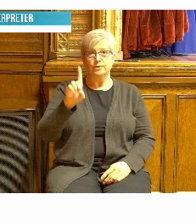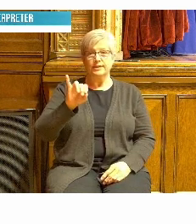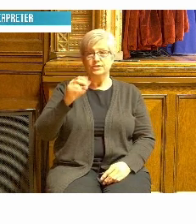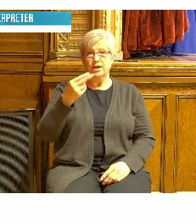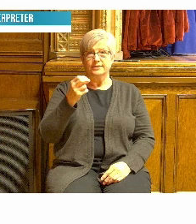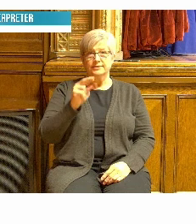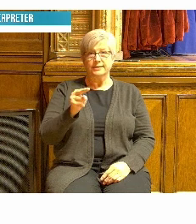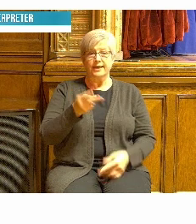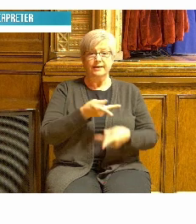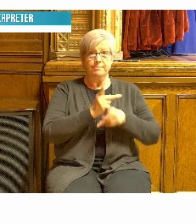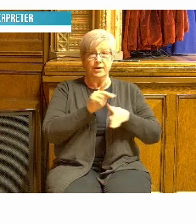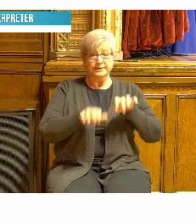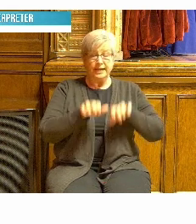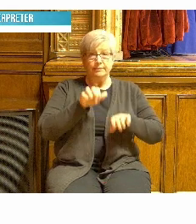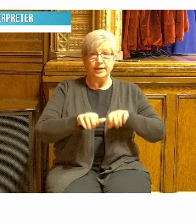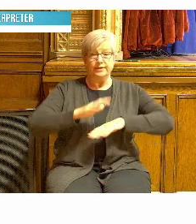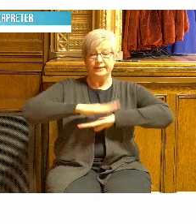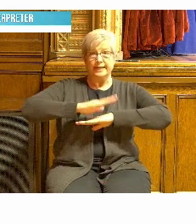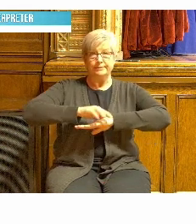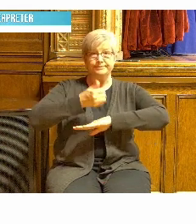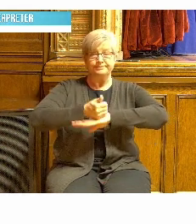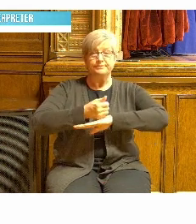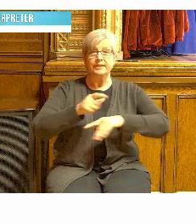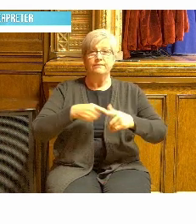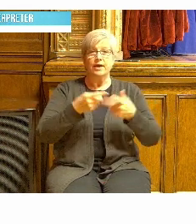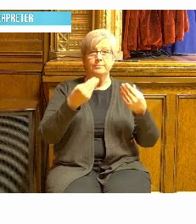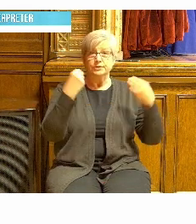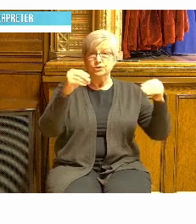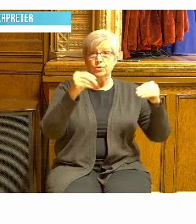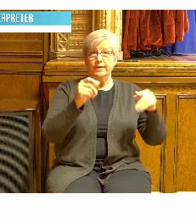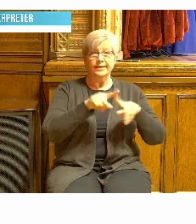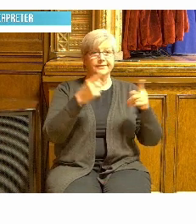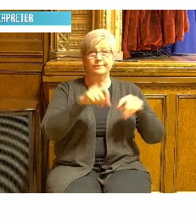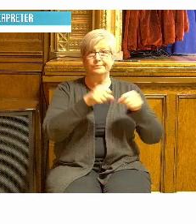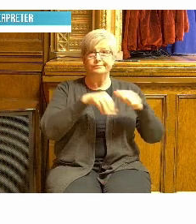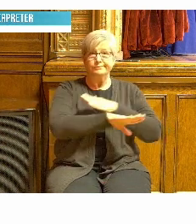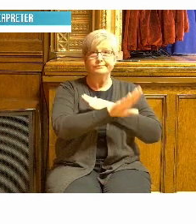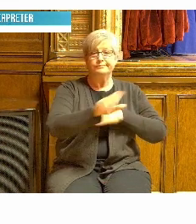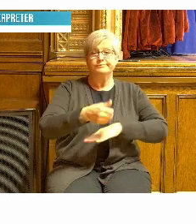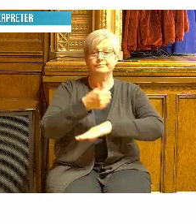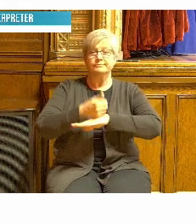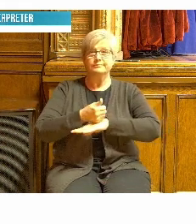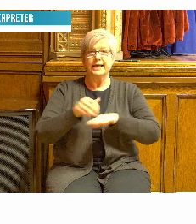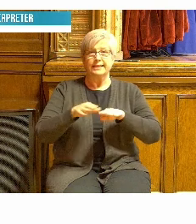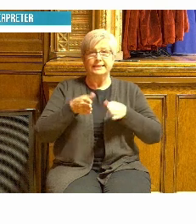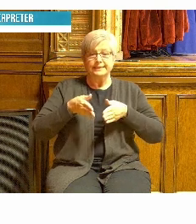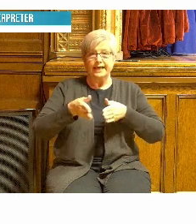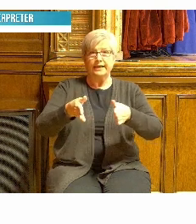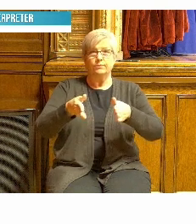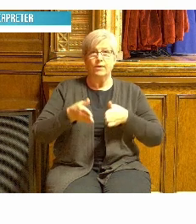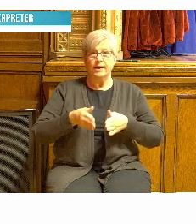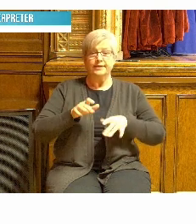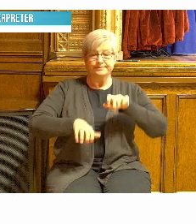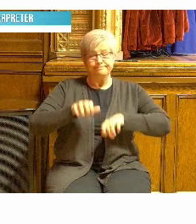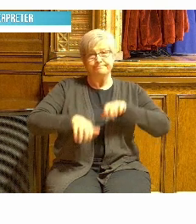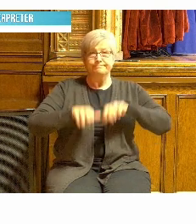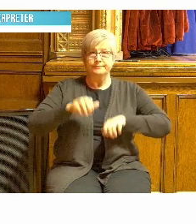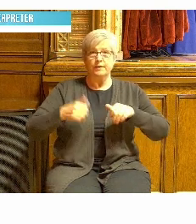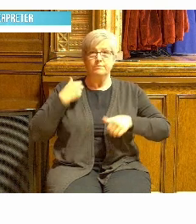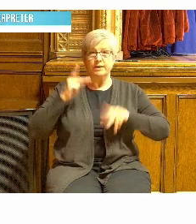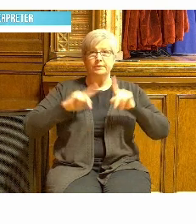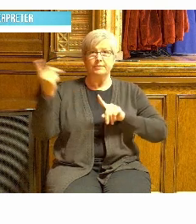a typewriter and card table from a store that had been broken into and sets up on the sidewalk to take complaints from young